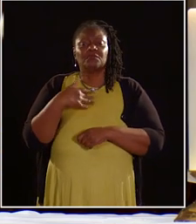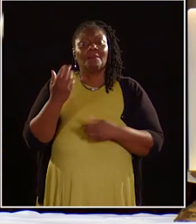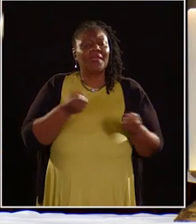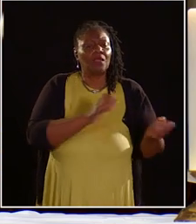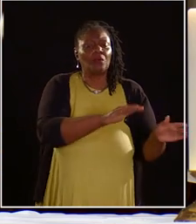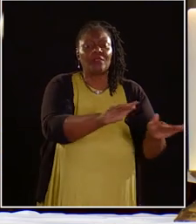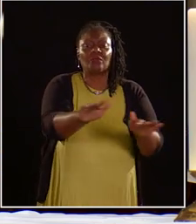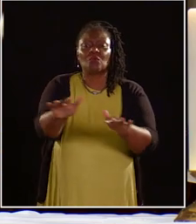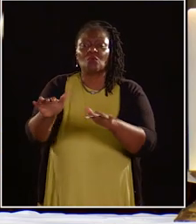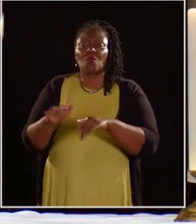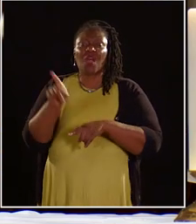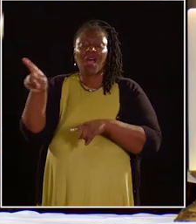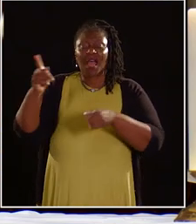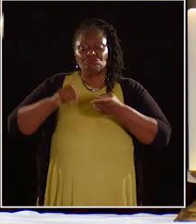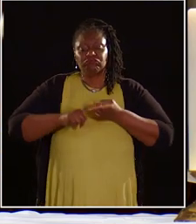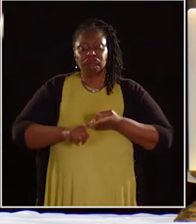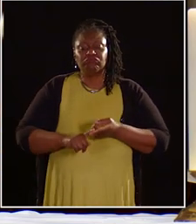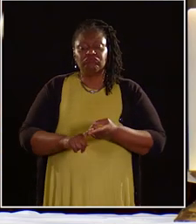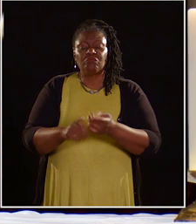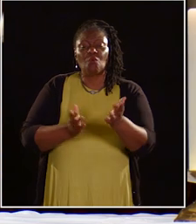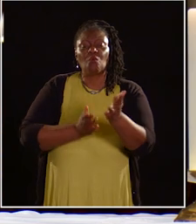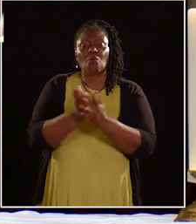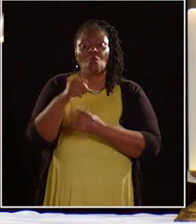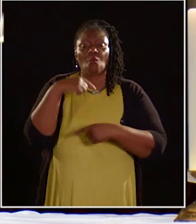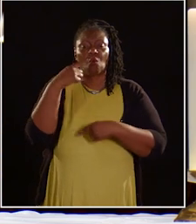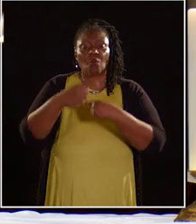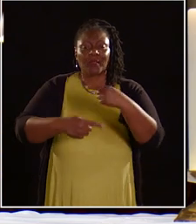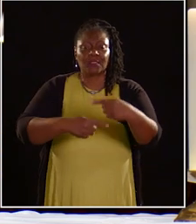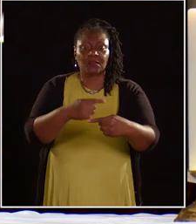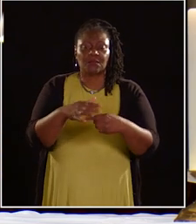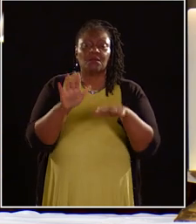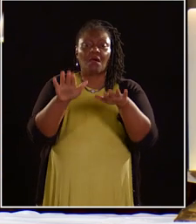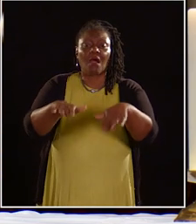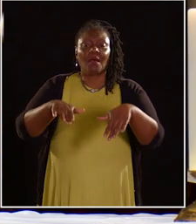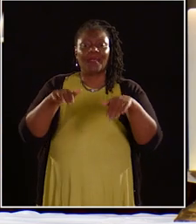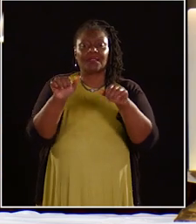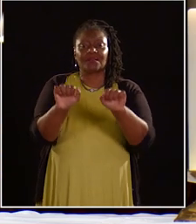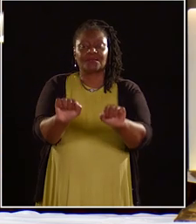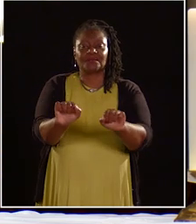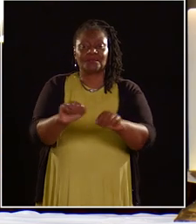be among you and remain with you always. Amen.